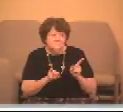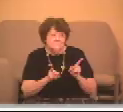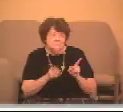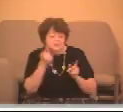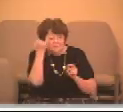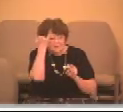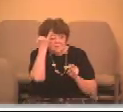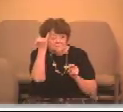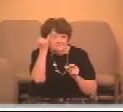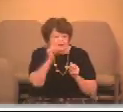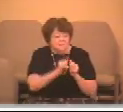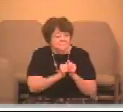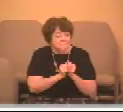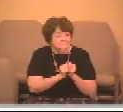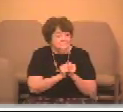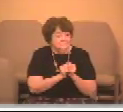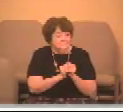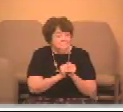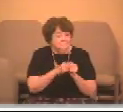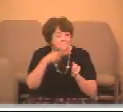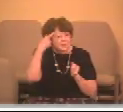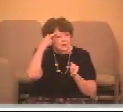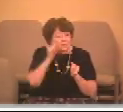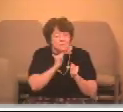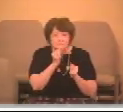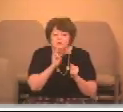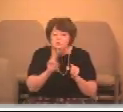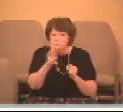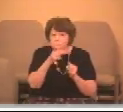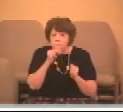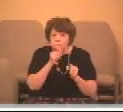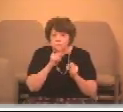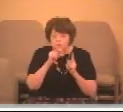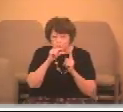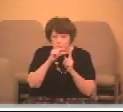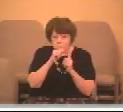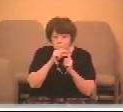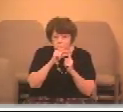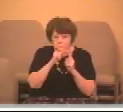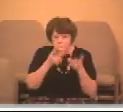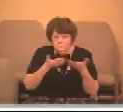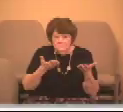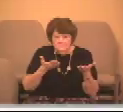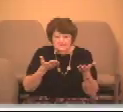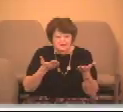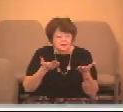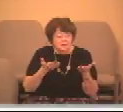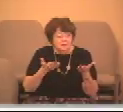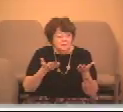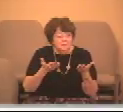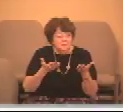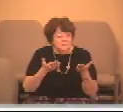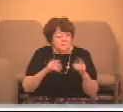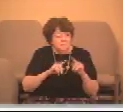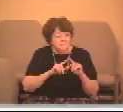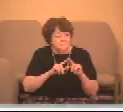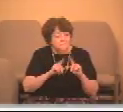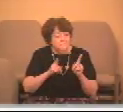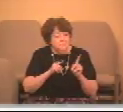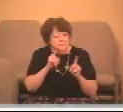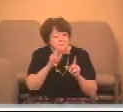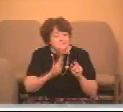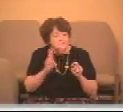opinion. And though he doesn't really use the word in this spot, he uses it several different